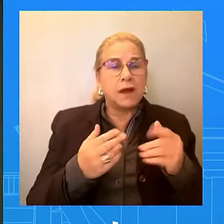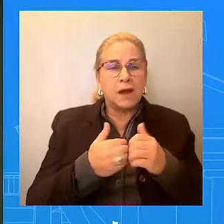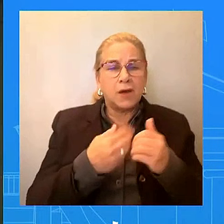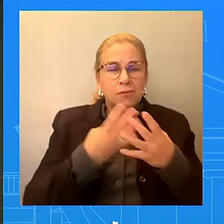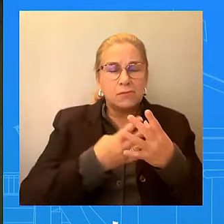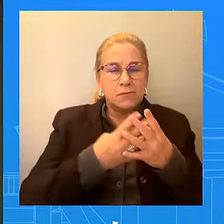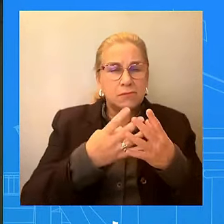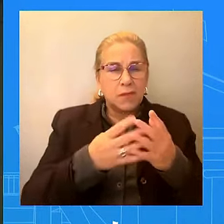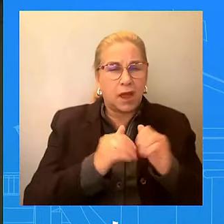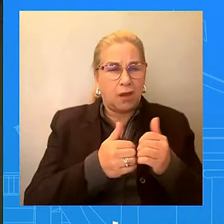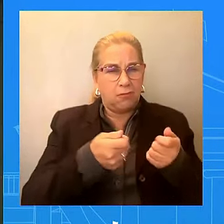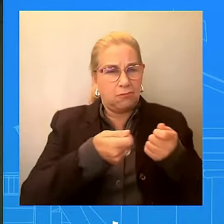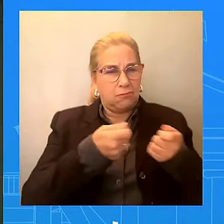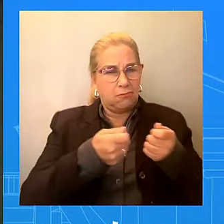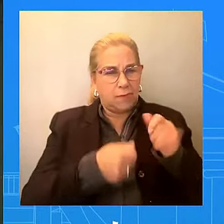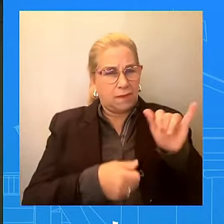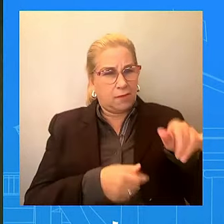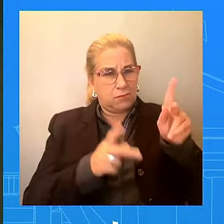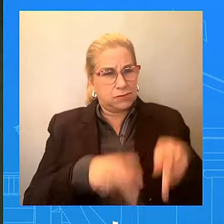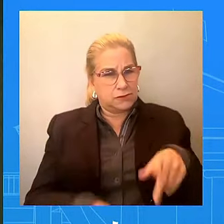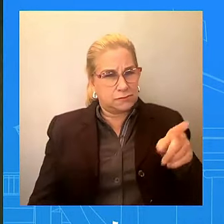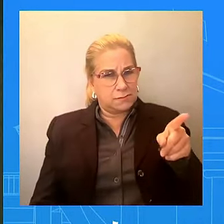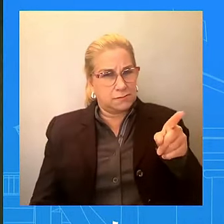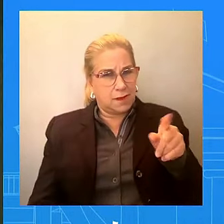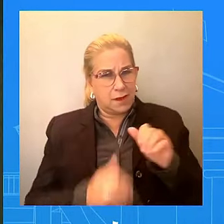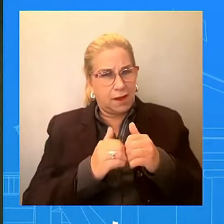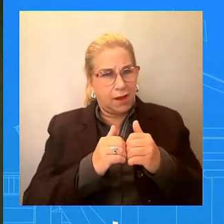Jackie, I'm here in North Carolina